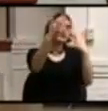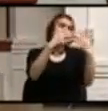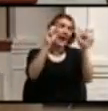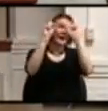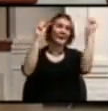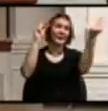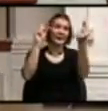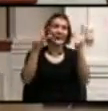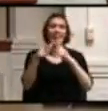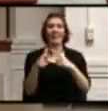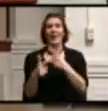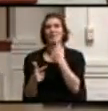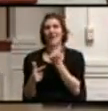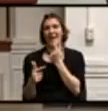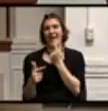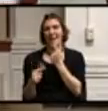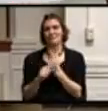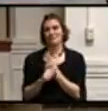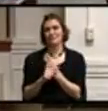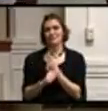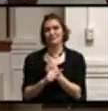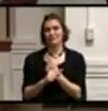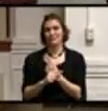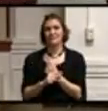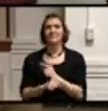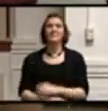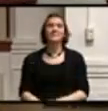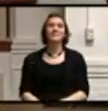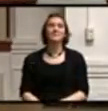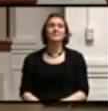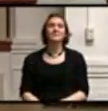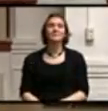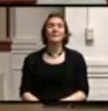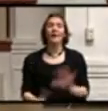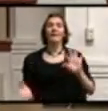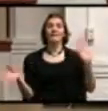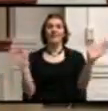is without spending too much of the town's money.